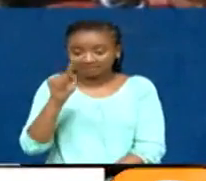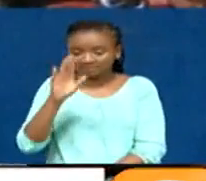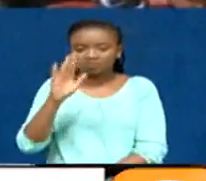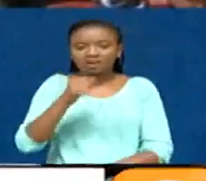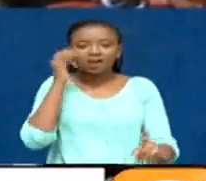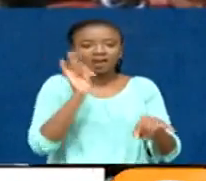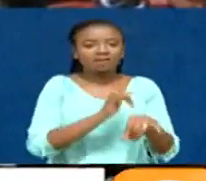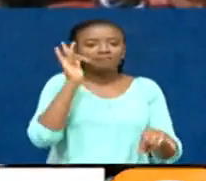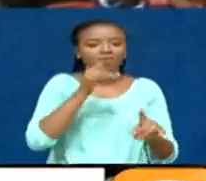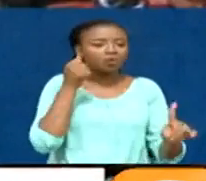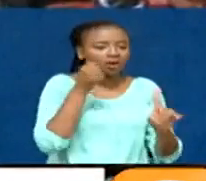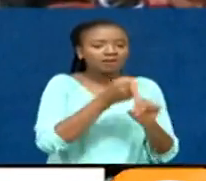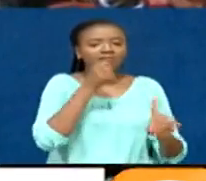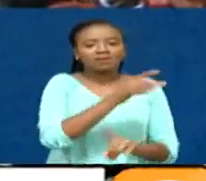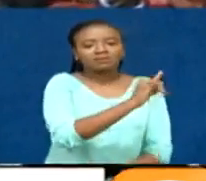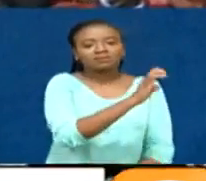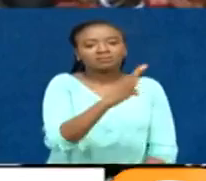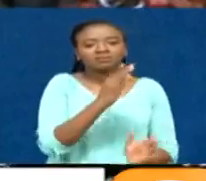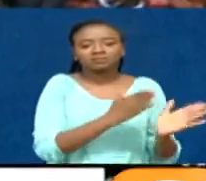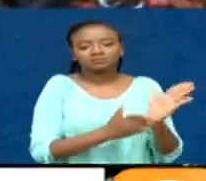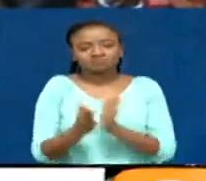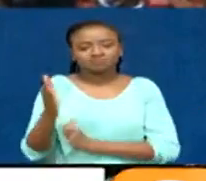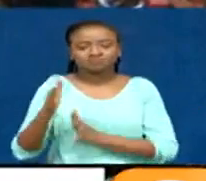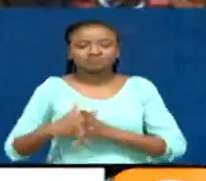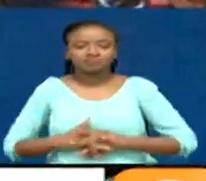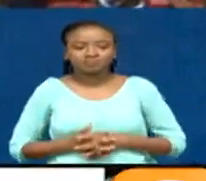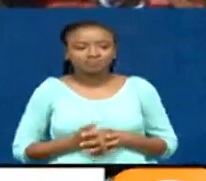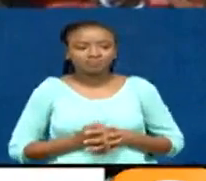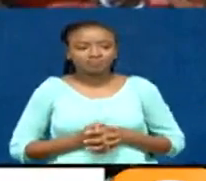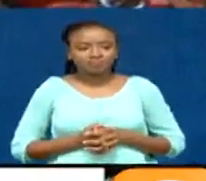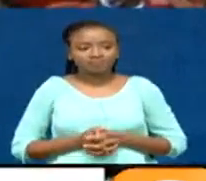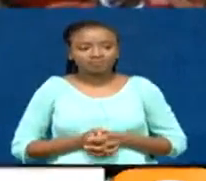IEBC preparations. Sam Gituku, Citizen TV, Nairobi.